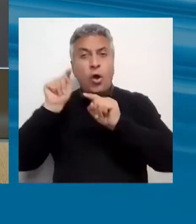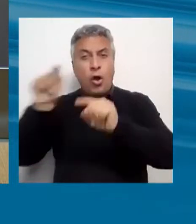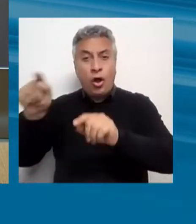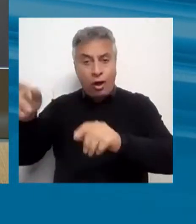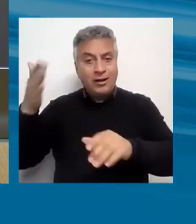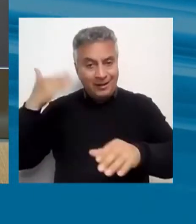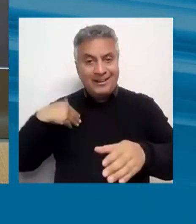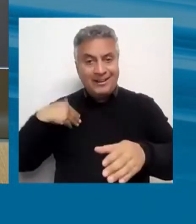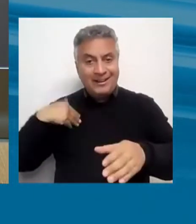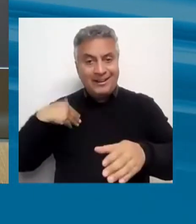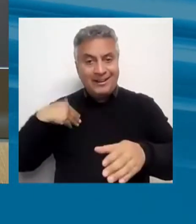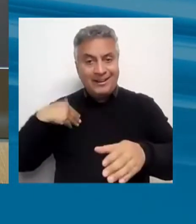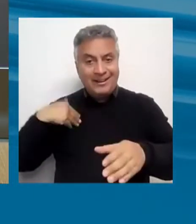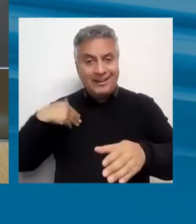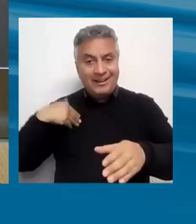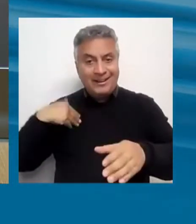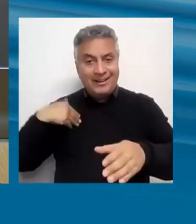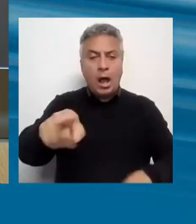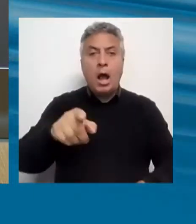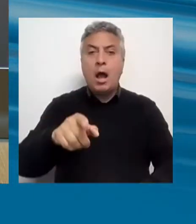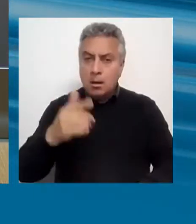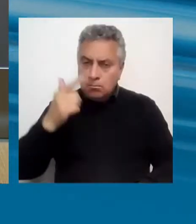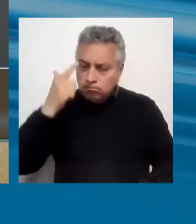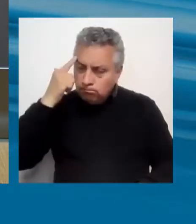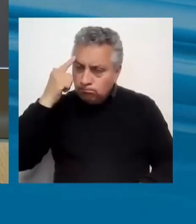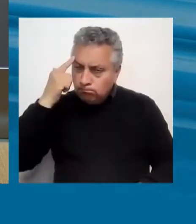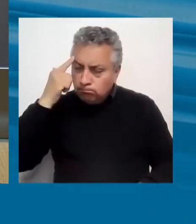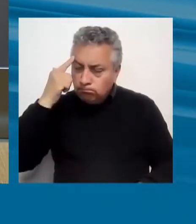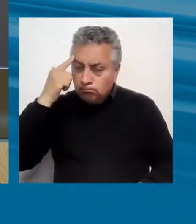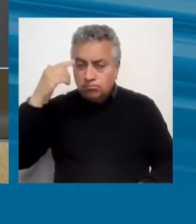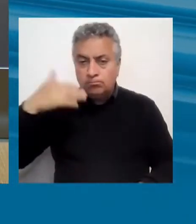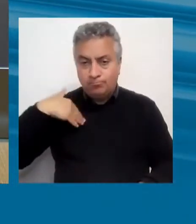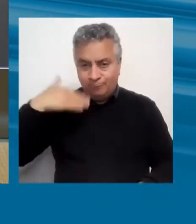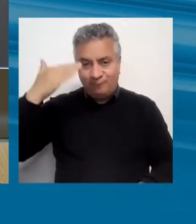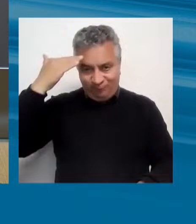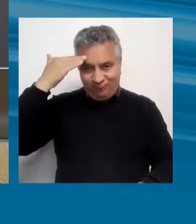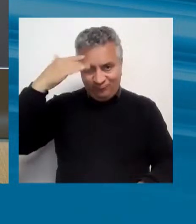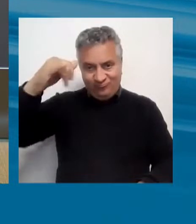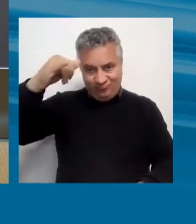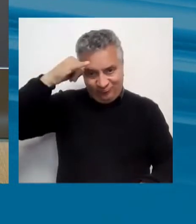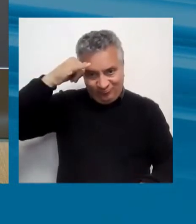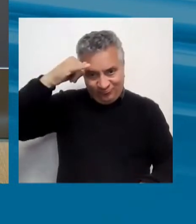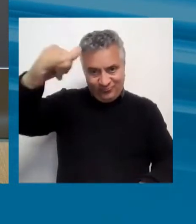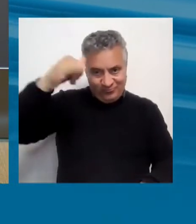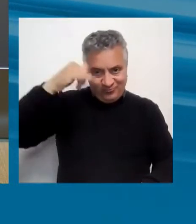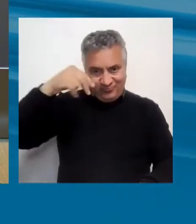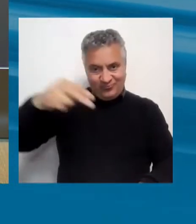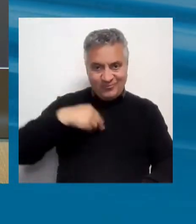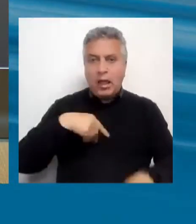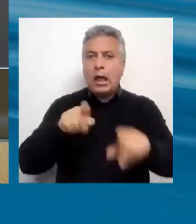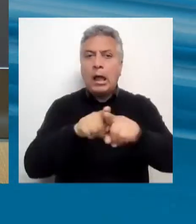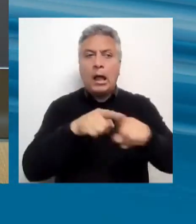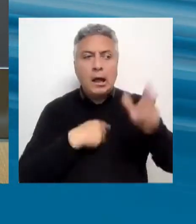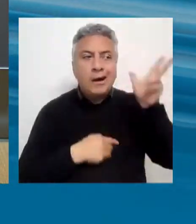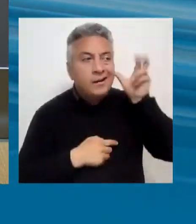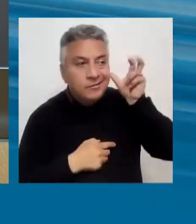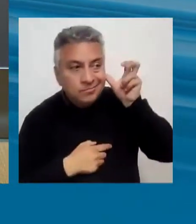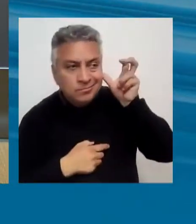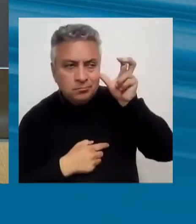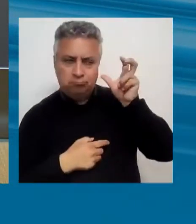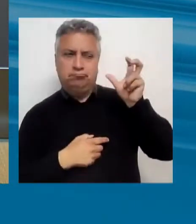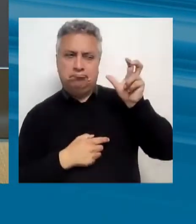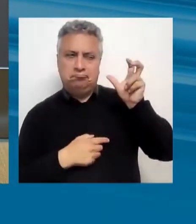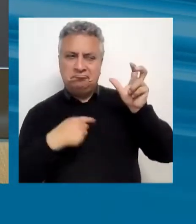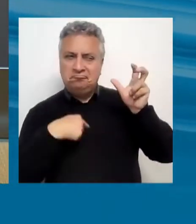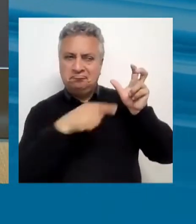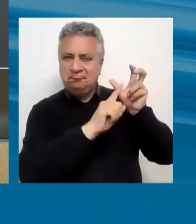sometimes, even though it's true, you really can't believe what you hear. Because were you to take all that, Barbados sounds like the most